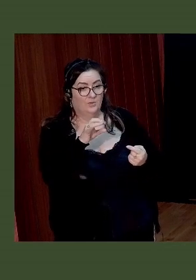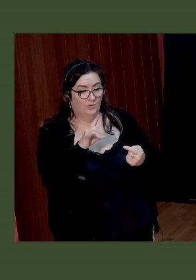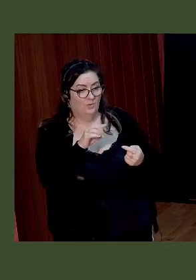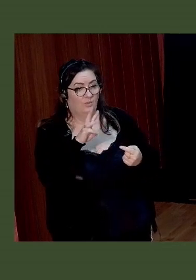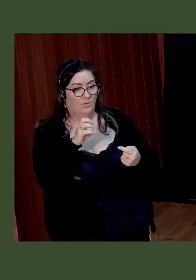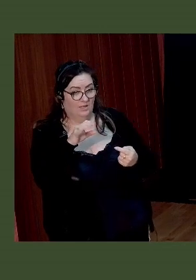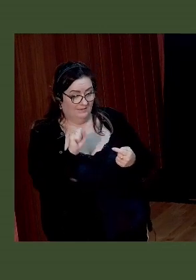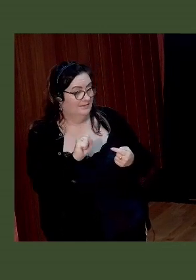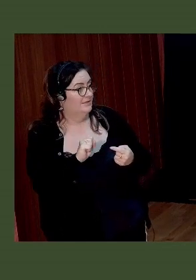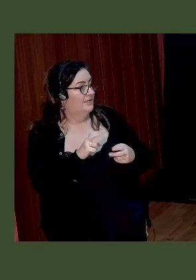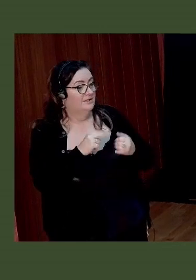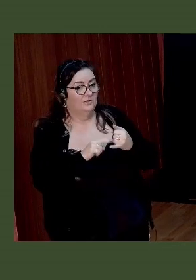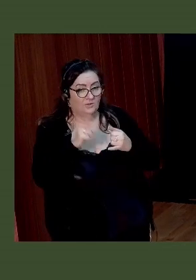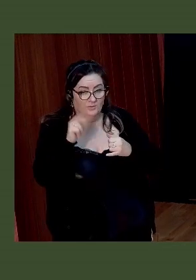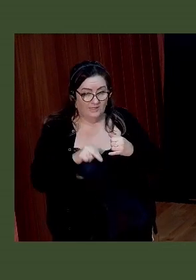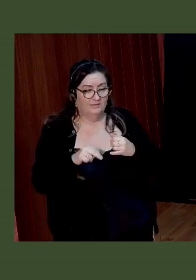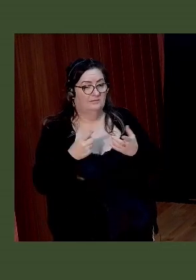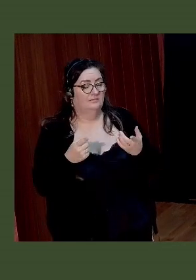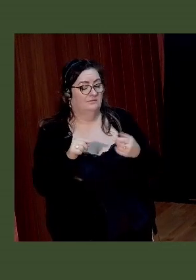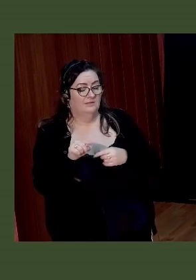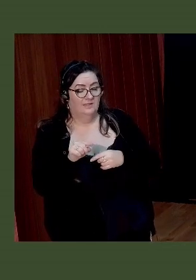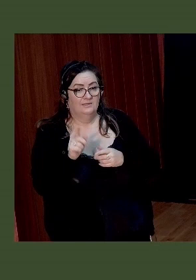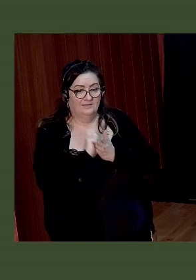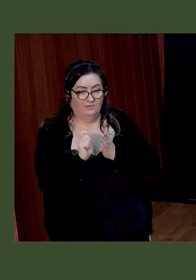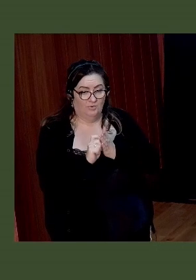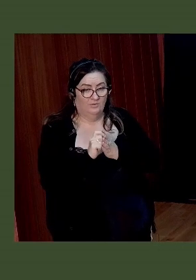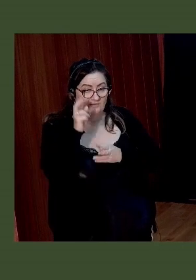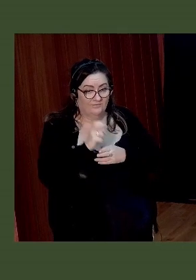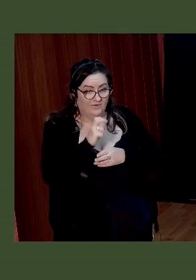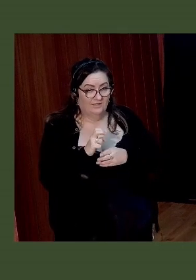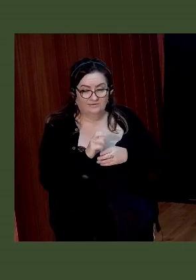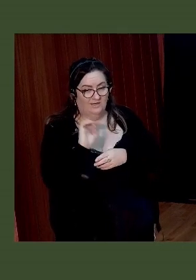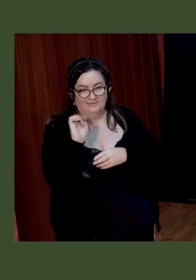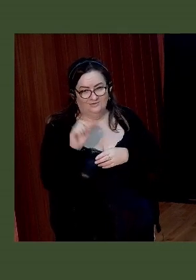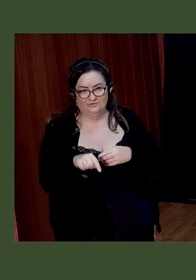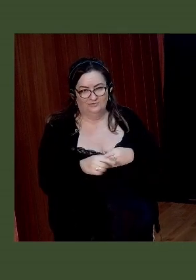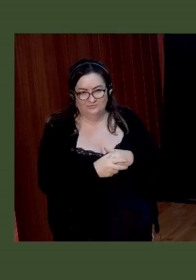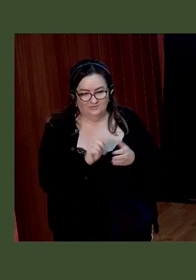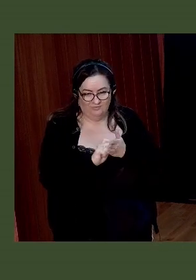the United Nations, the United States Ambassador to Paris, they wrote to him in French rather than in English.